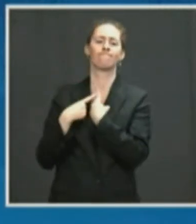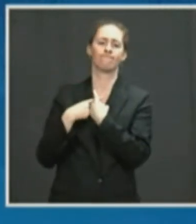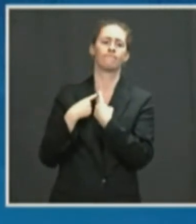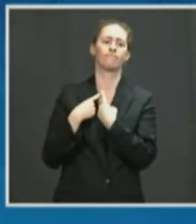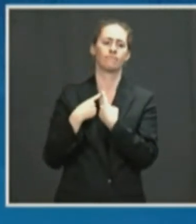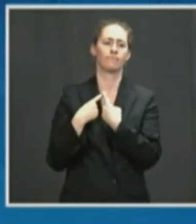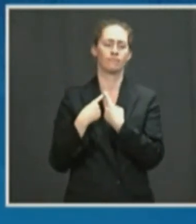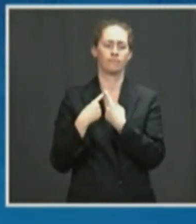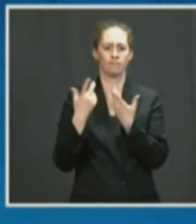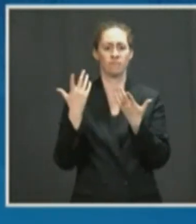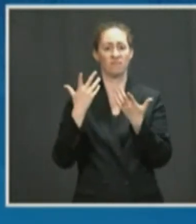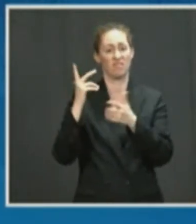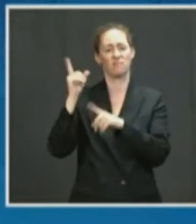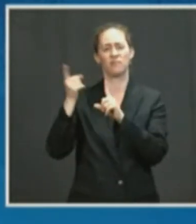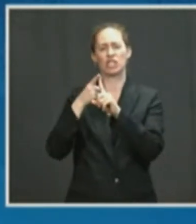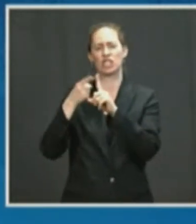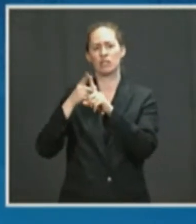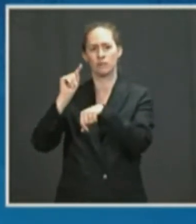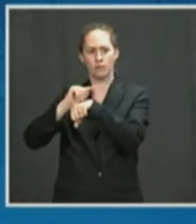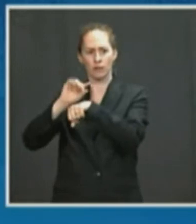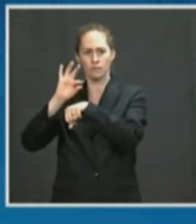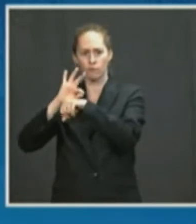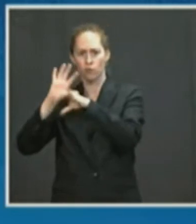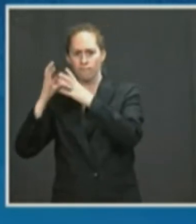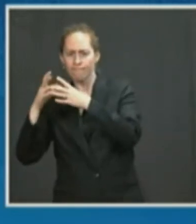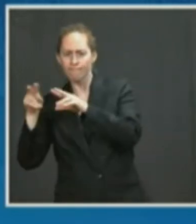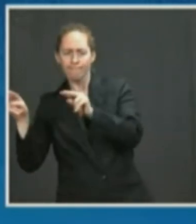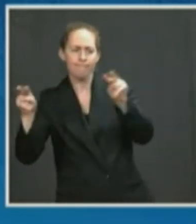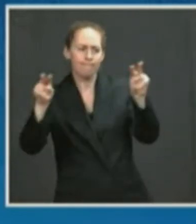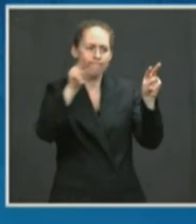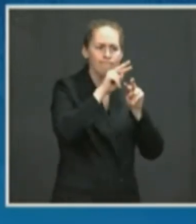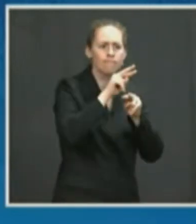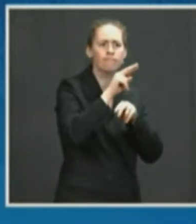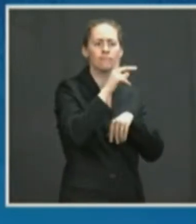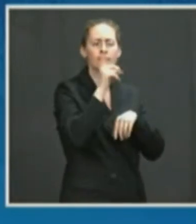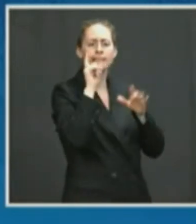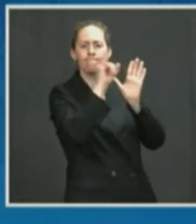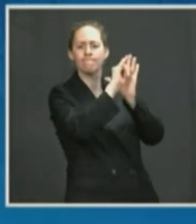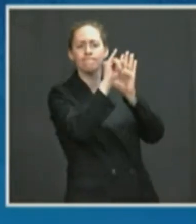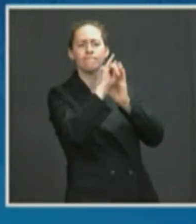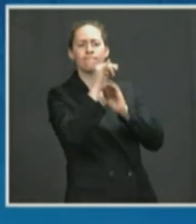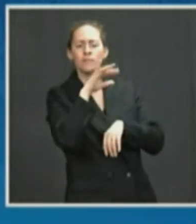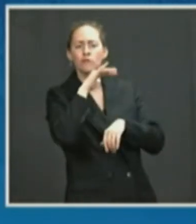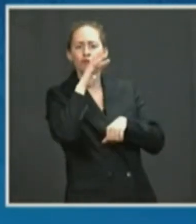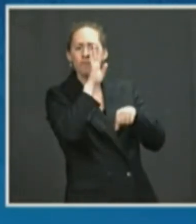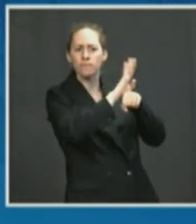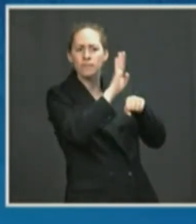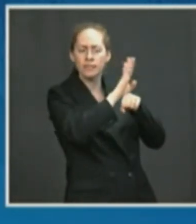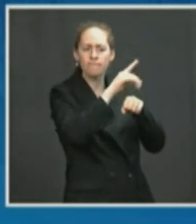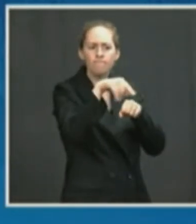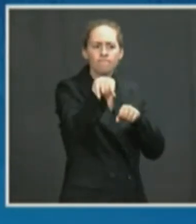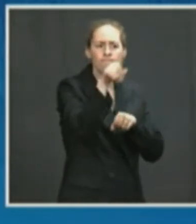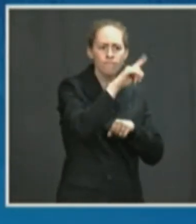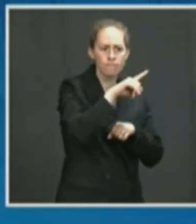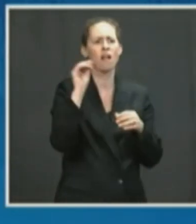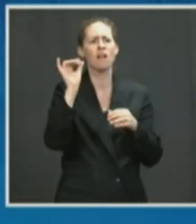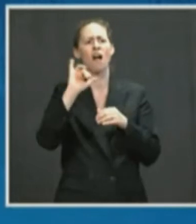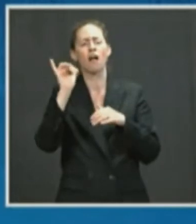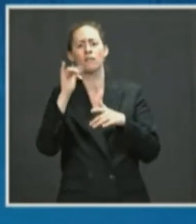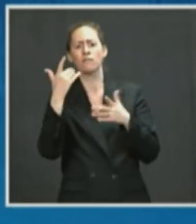to address corruption. We are working on a task force that is about human smuggling. We are doing the